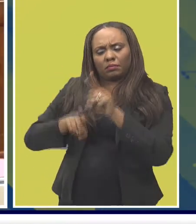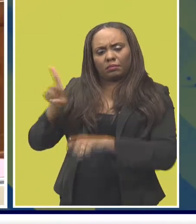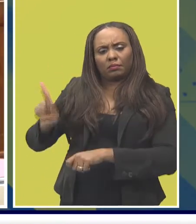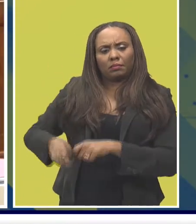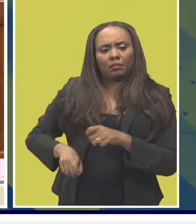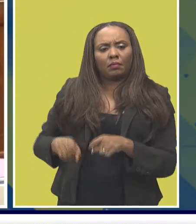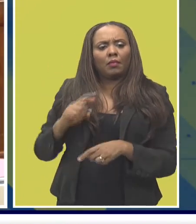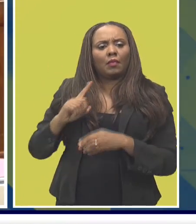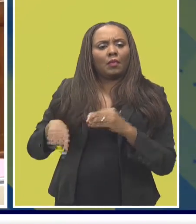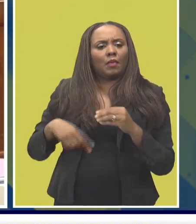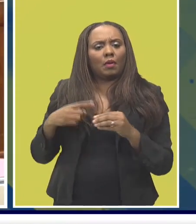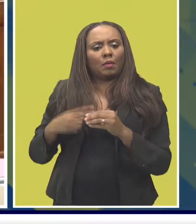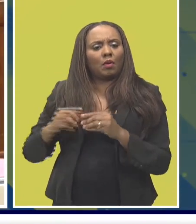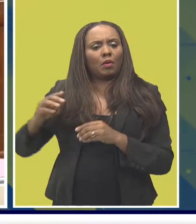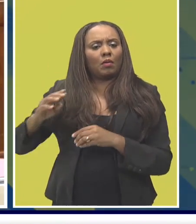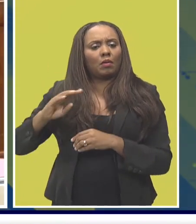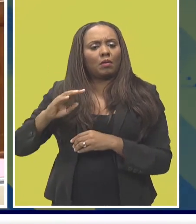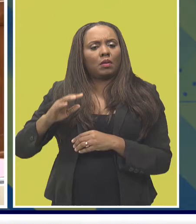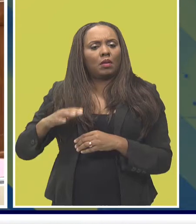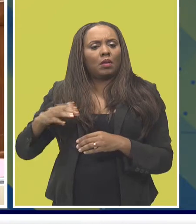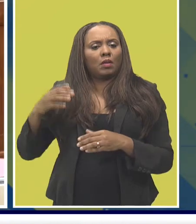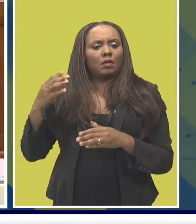being overcharged by over